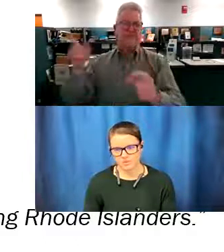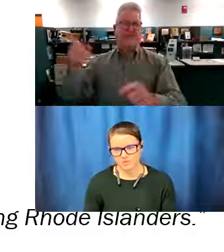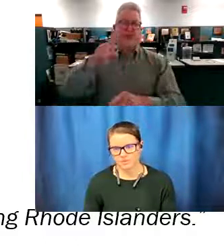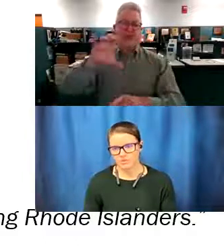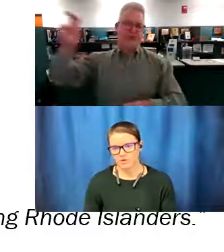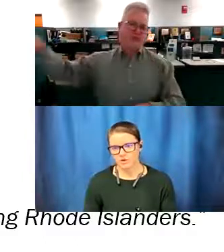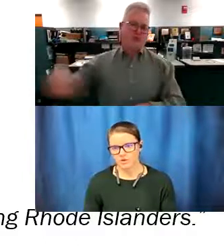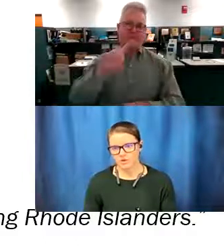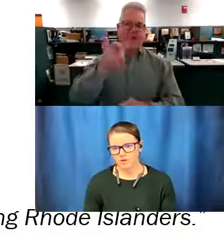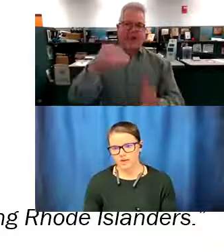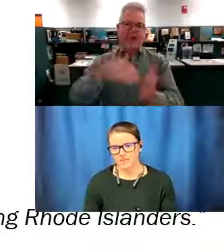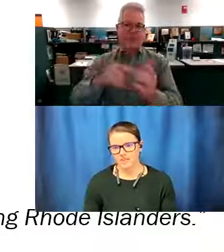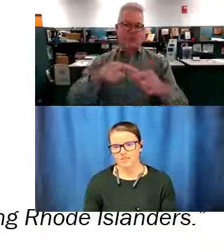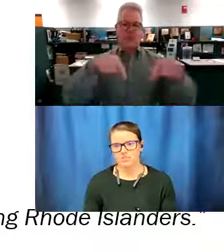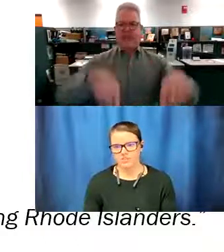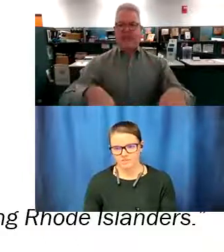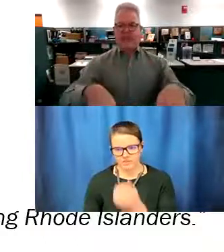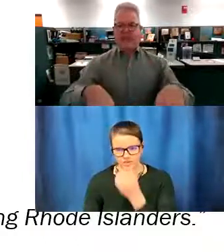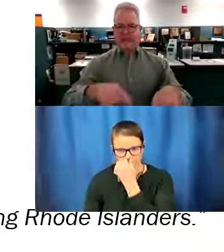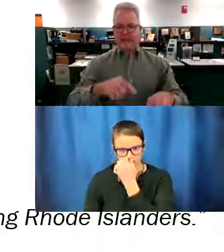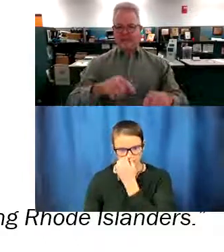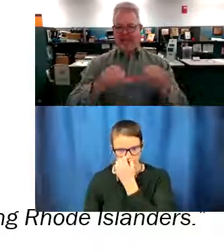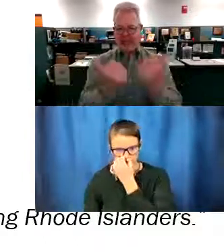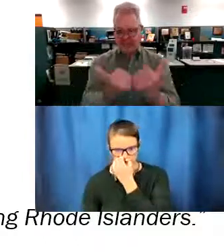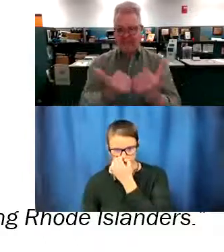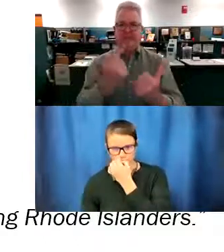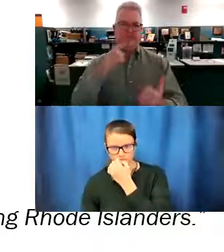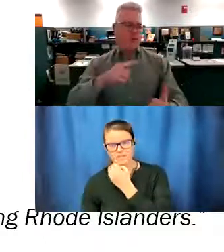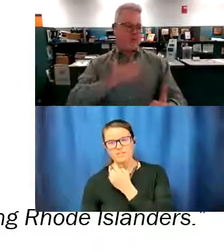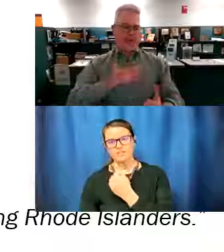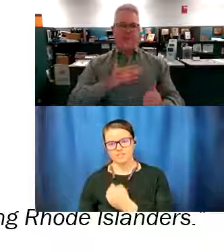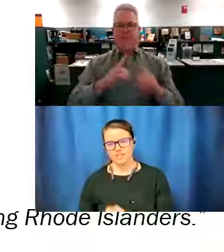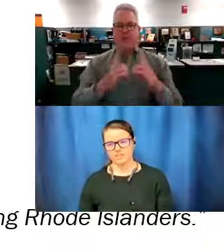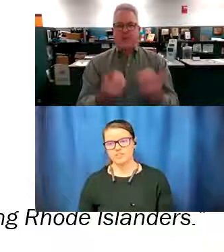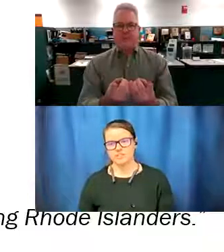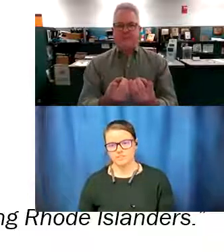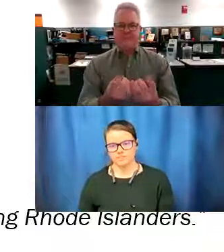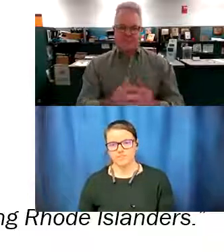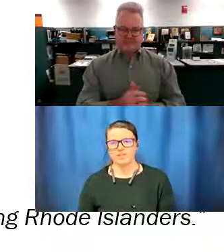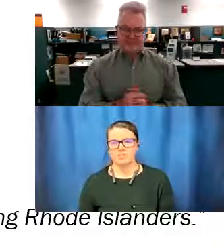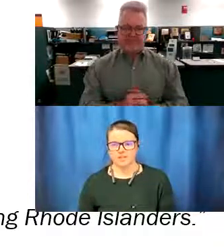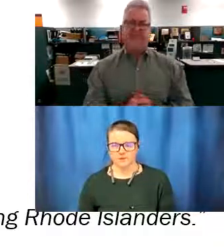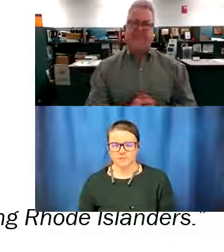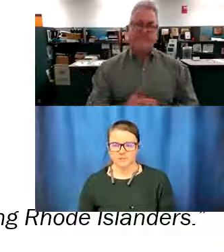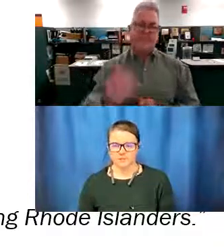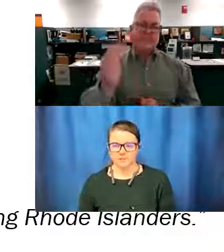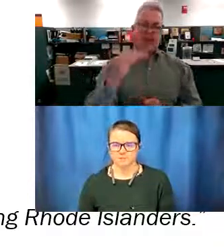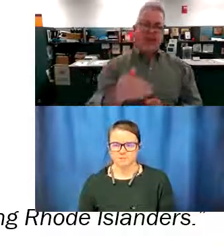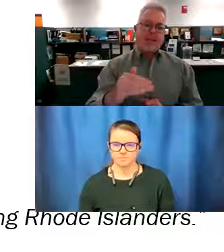annually, and then it's transferred here to this agency, to my